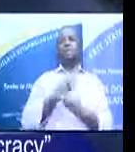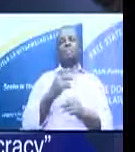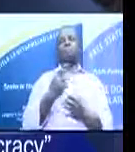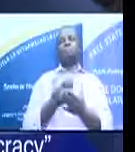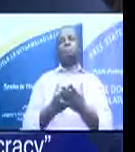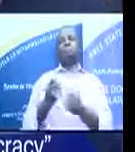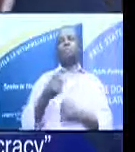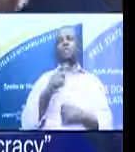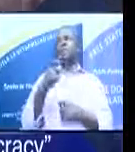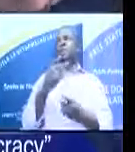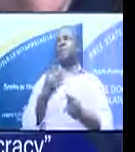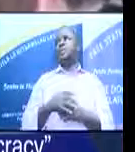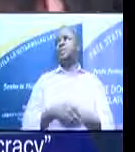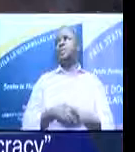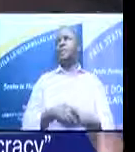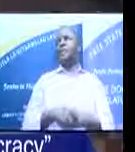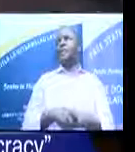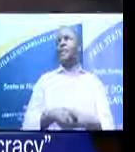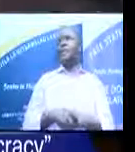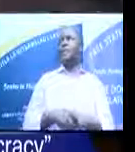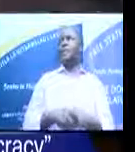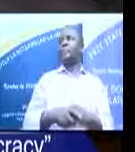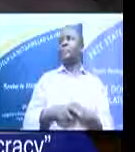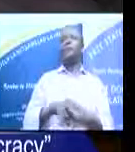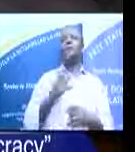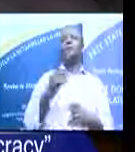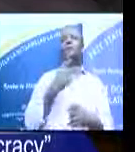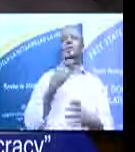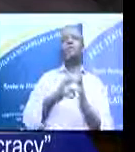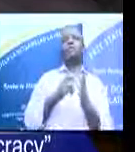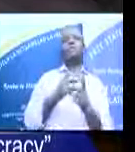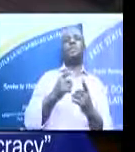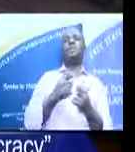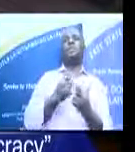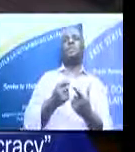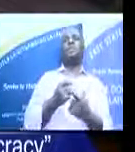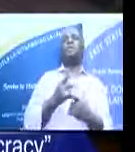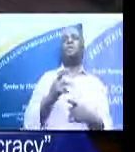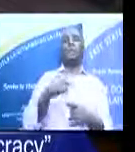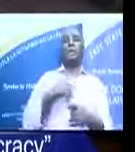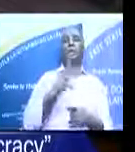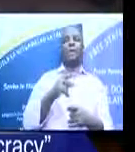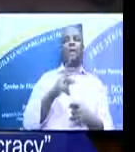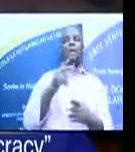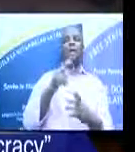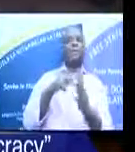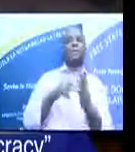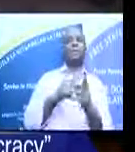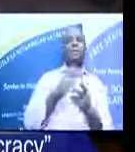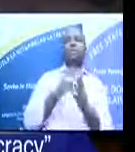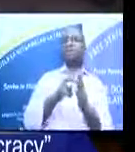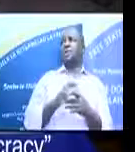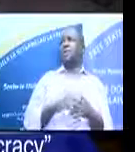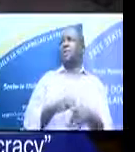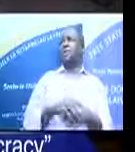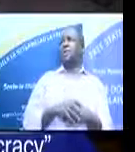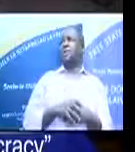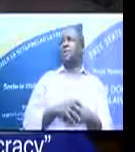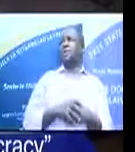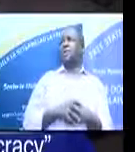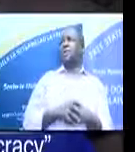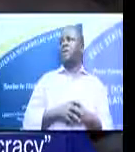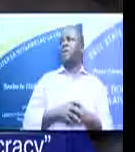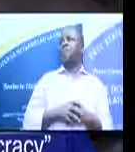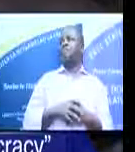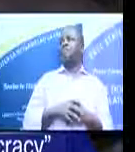deal with it. No, but the rules don't say that. Honorable Jangleson, I will read the rule to you. I will read the rule to